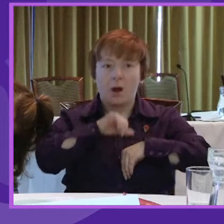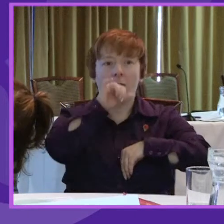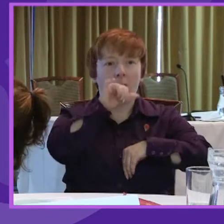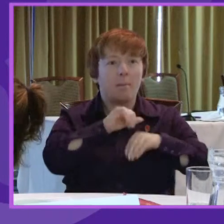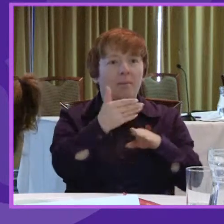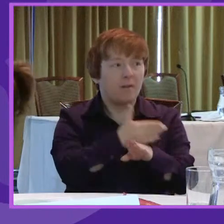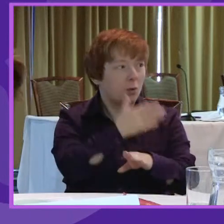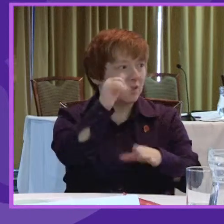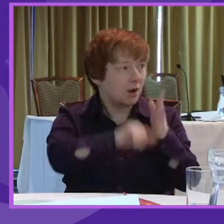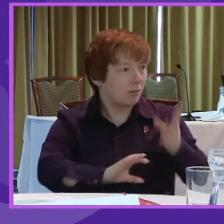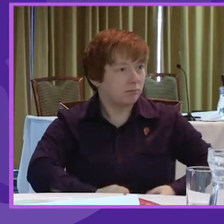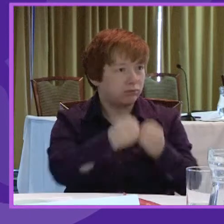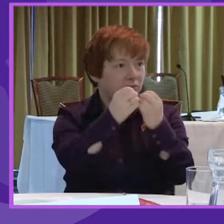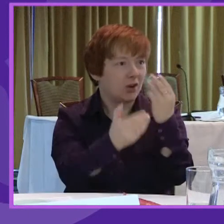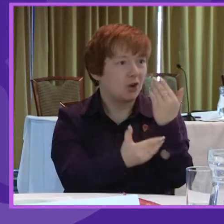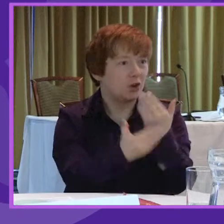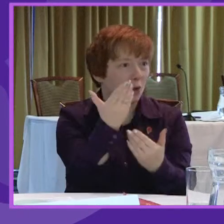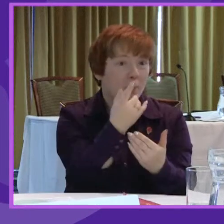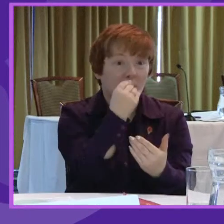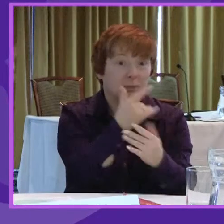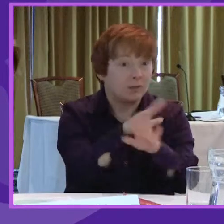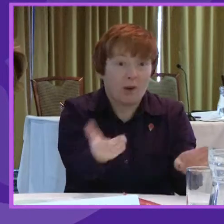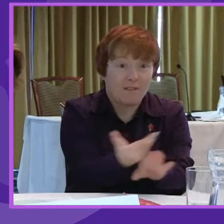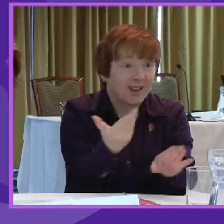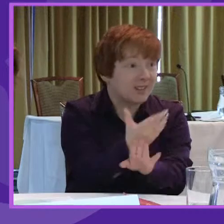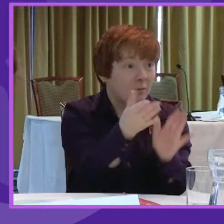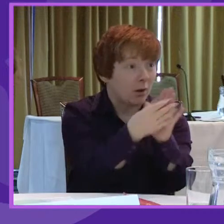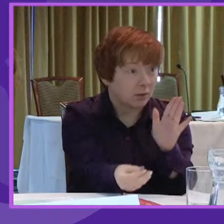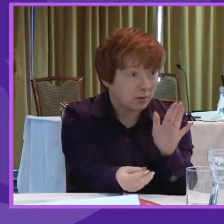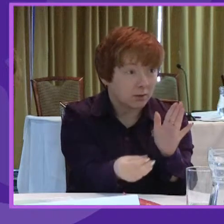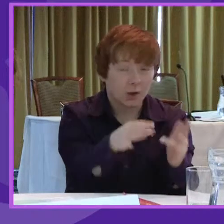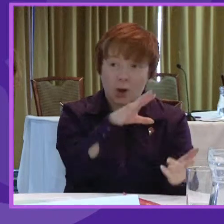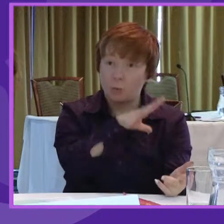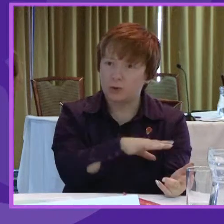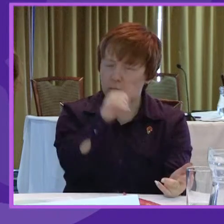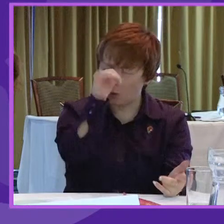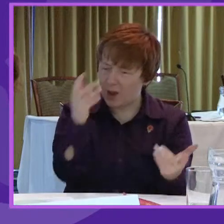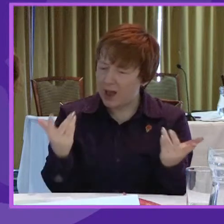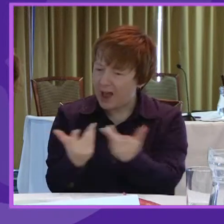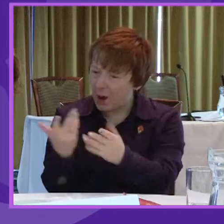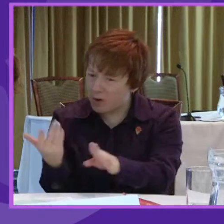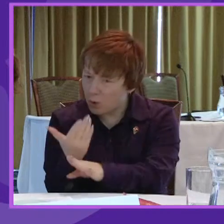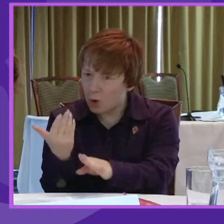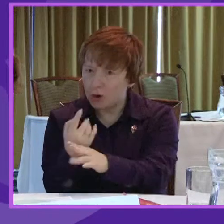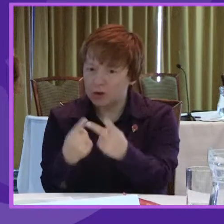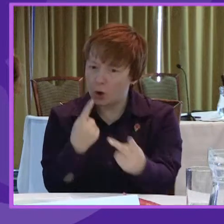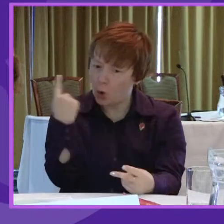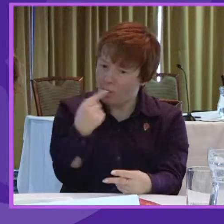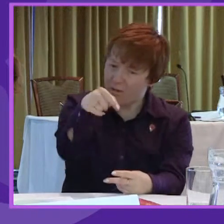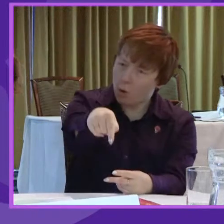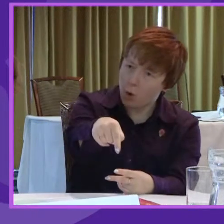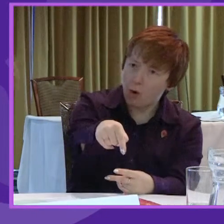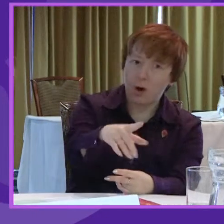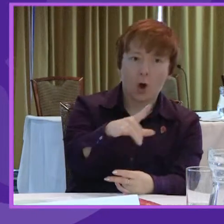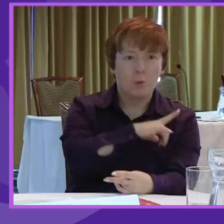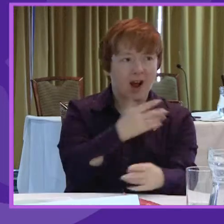and possibly ineffective integrated models. We need to know how they work, for who they work, and why they work, particularly in